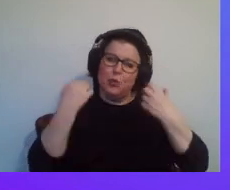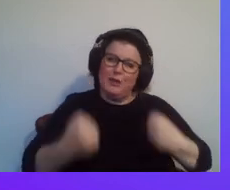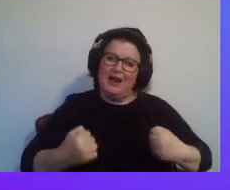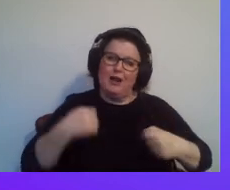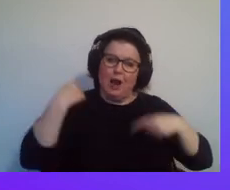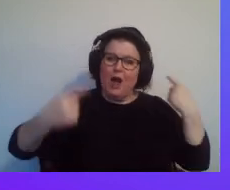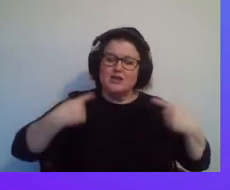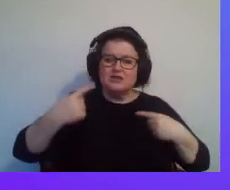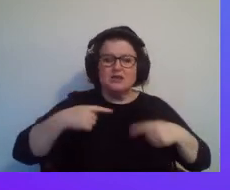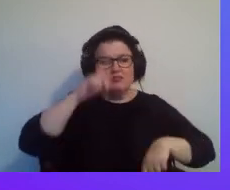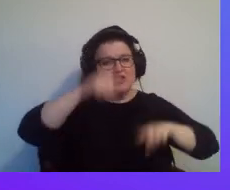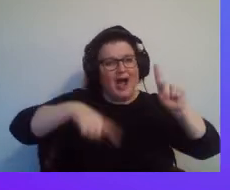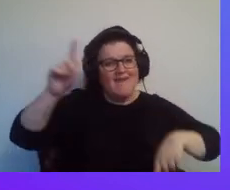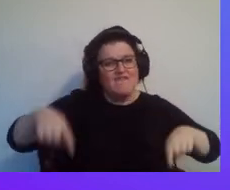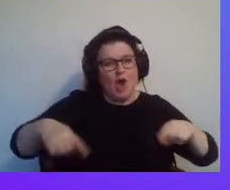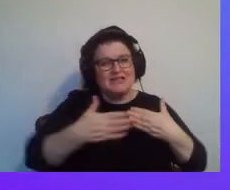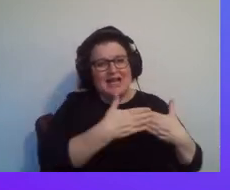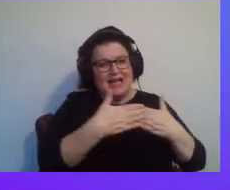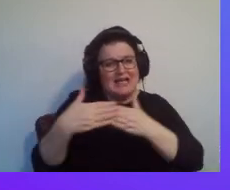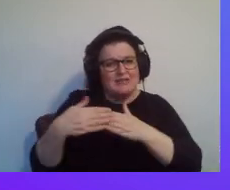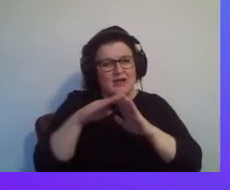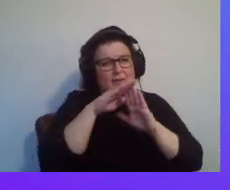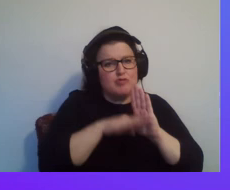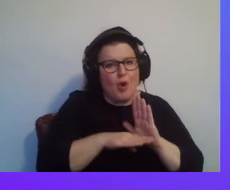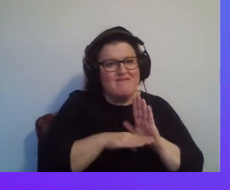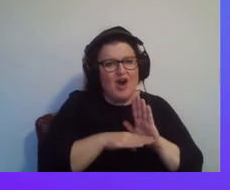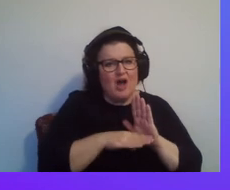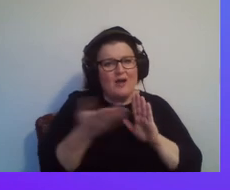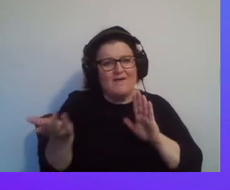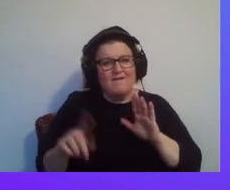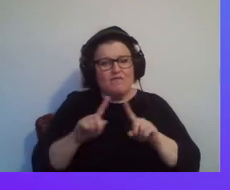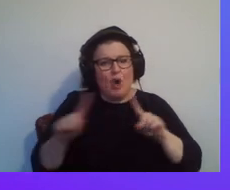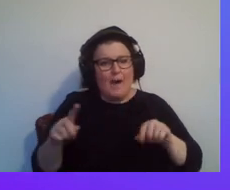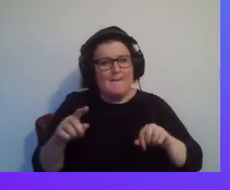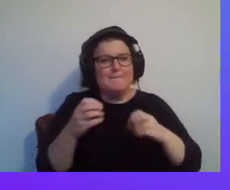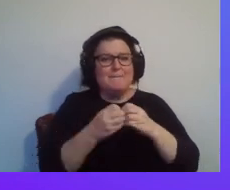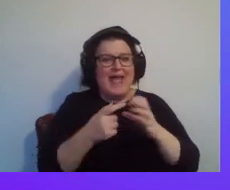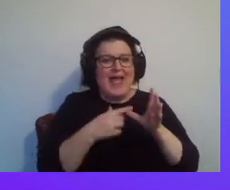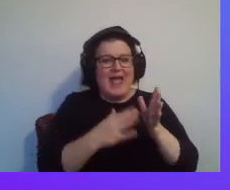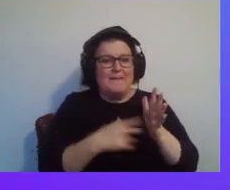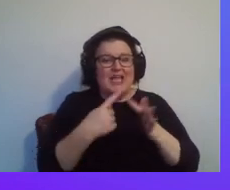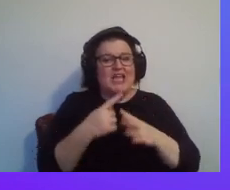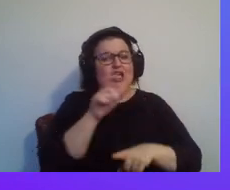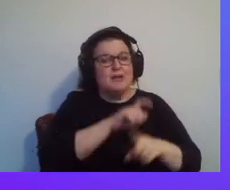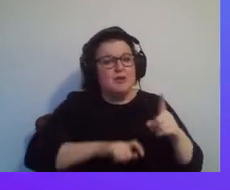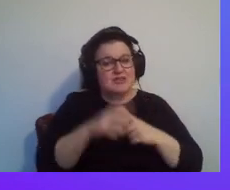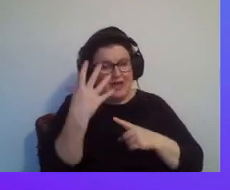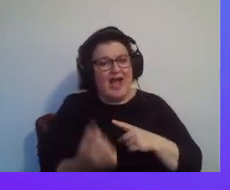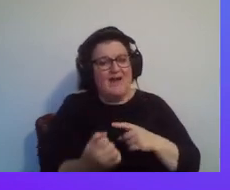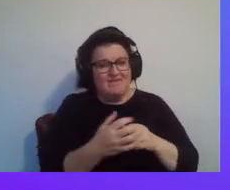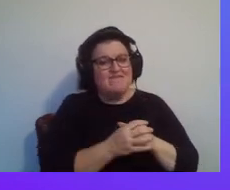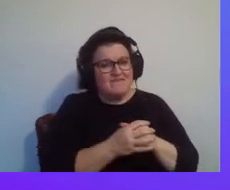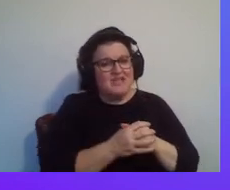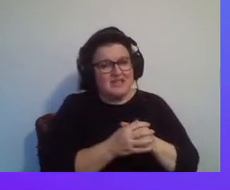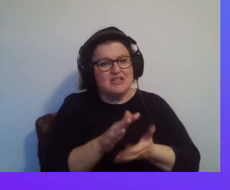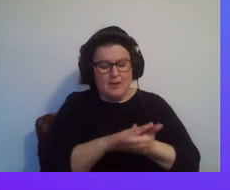diverse leadership profile. My counterparts in the NHS are from BME communities as well. We can do this. And so it's the will